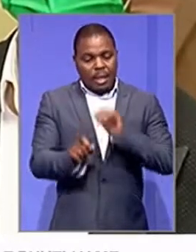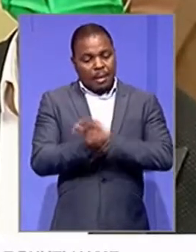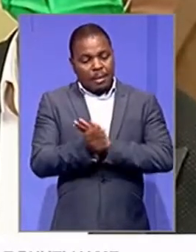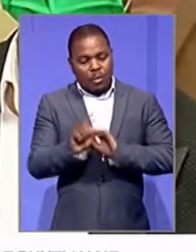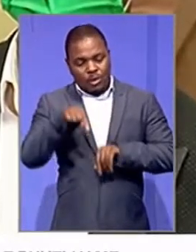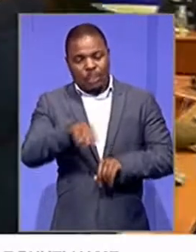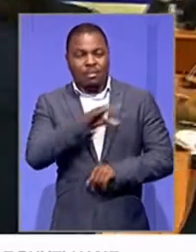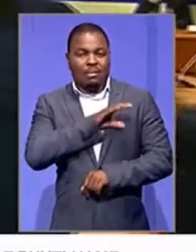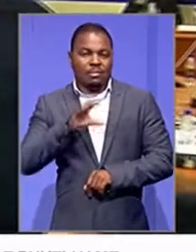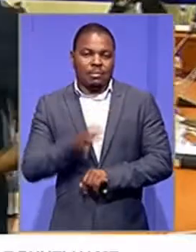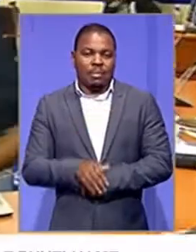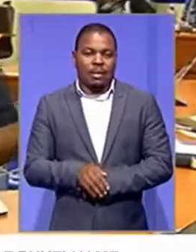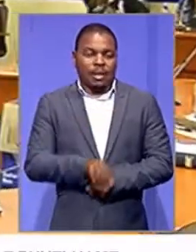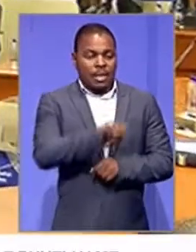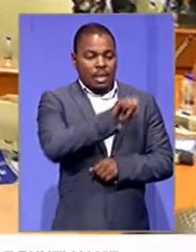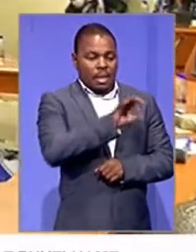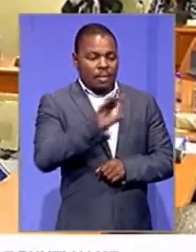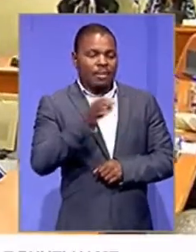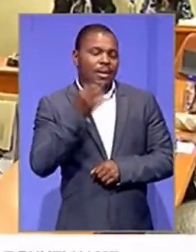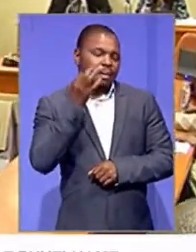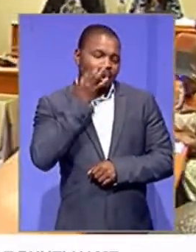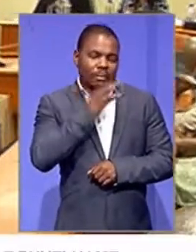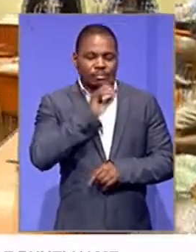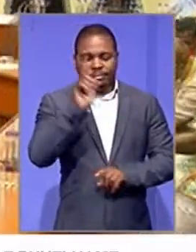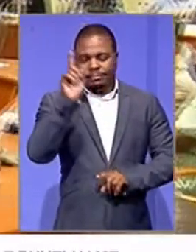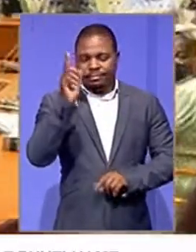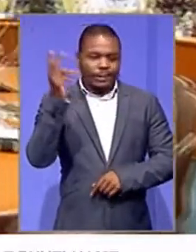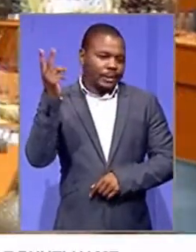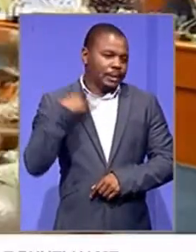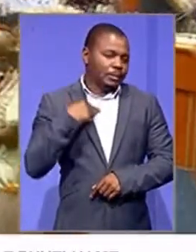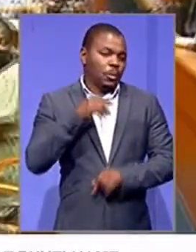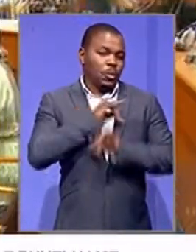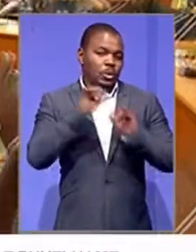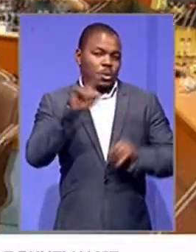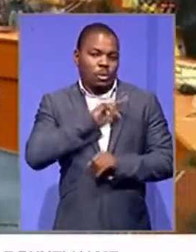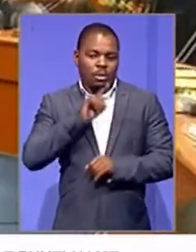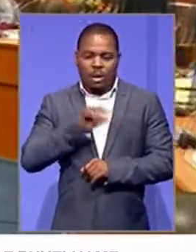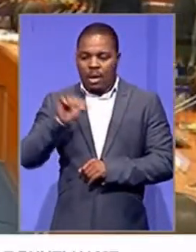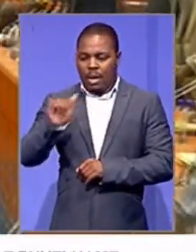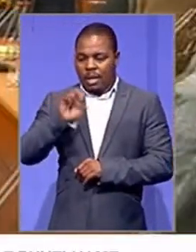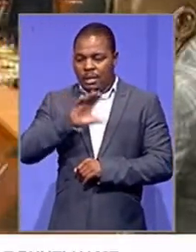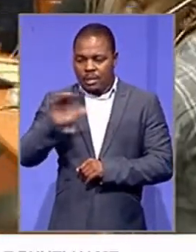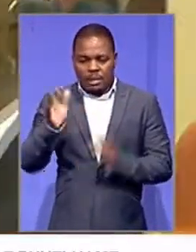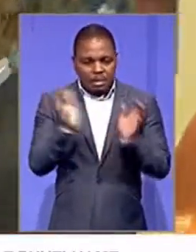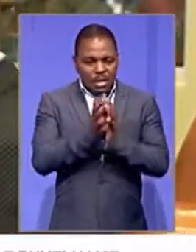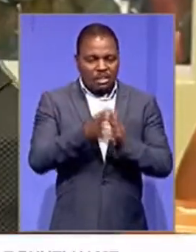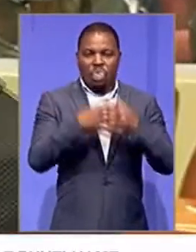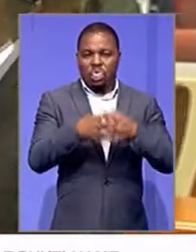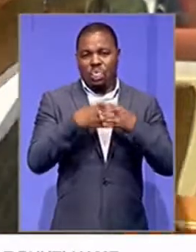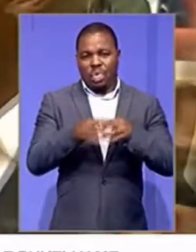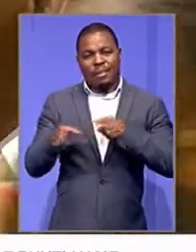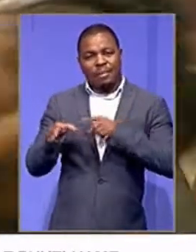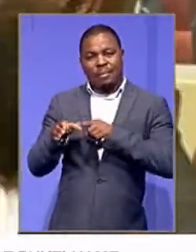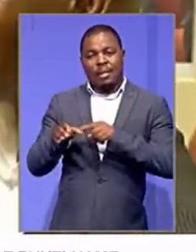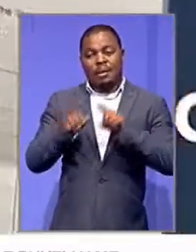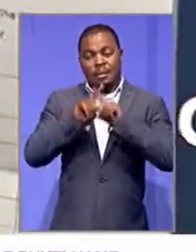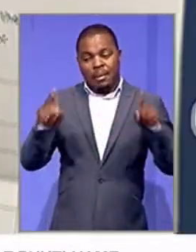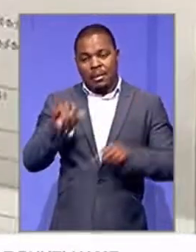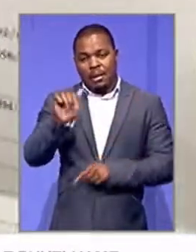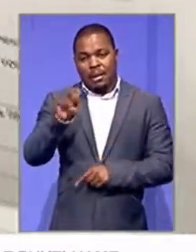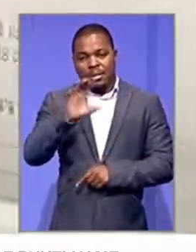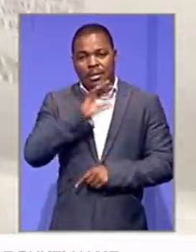council today. EFF e re e swabileng go feta molomo morago ga gore ANC e sharekanye tshepedišo. Go le bjalo, ANC e re go